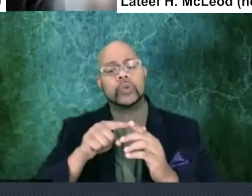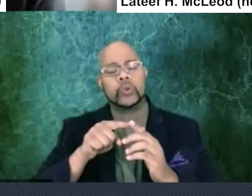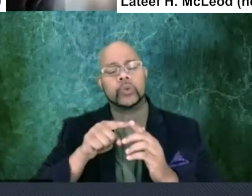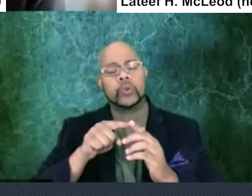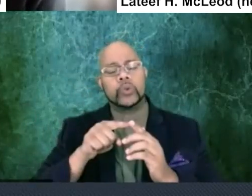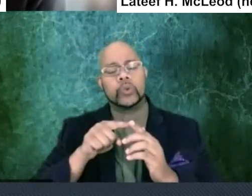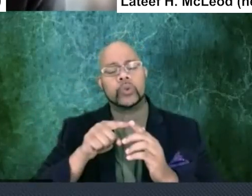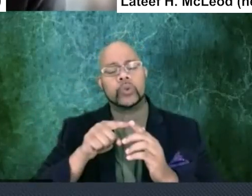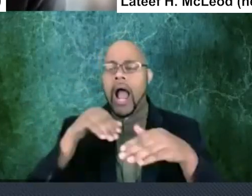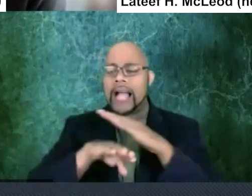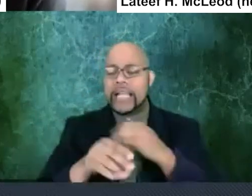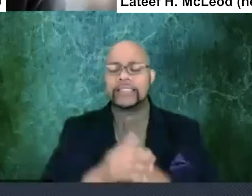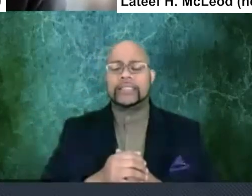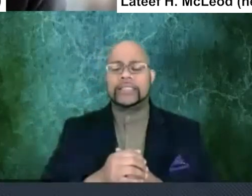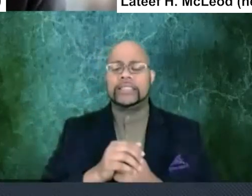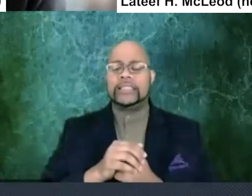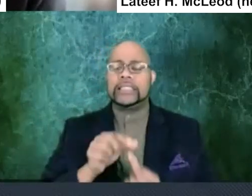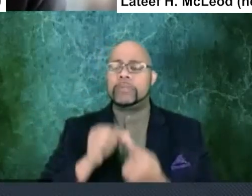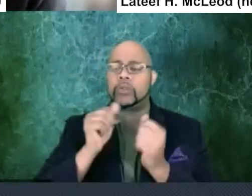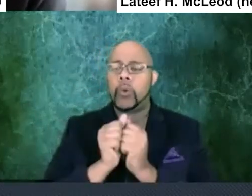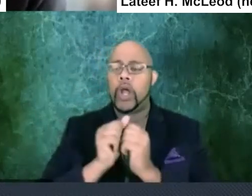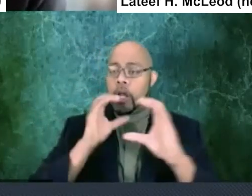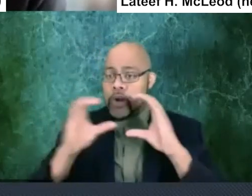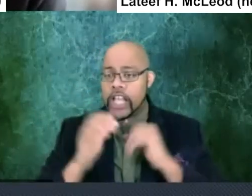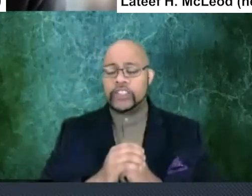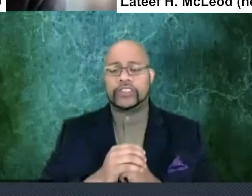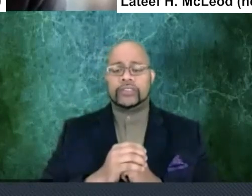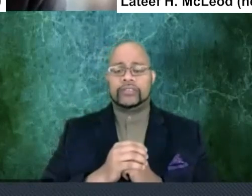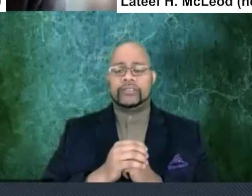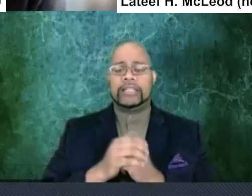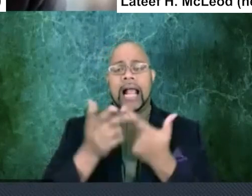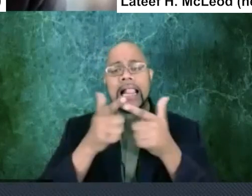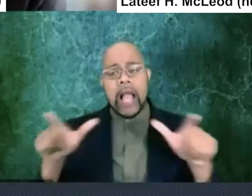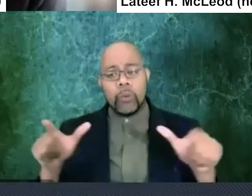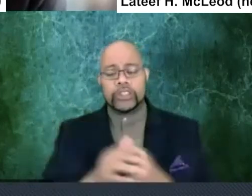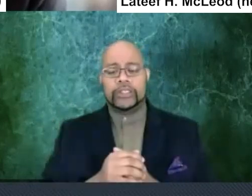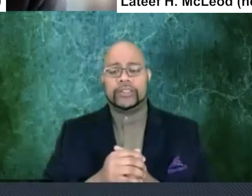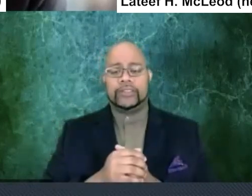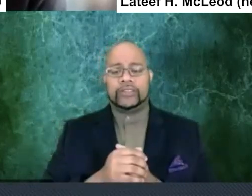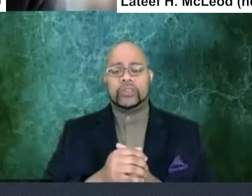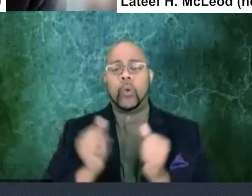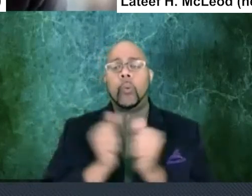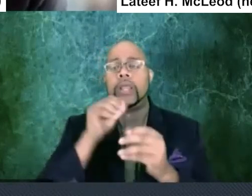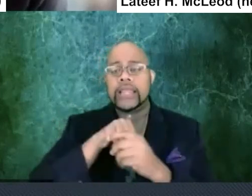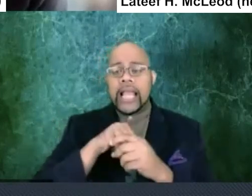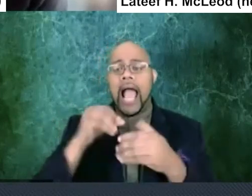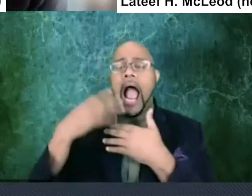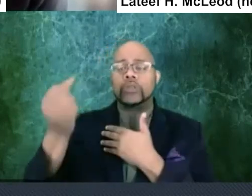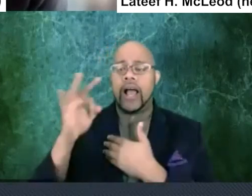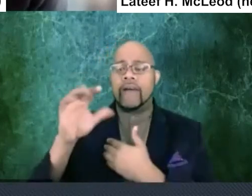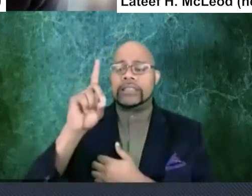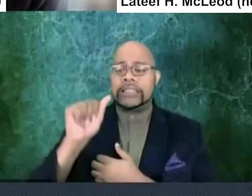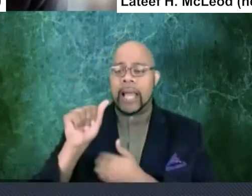do access, especially around communication and languages within and outside of